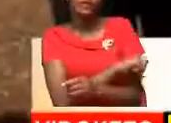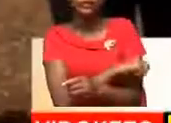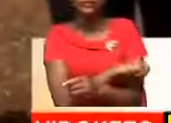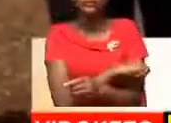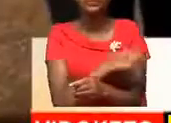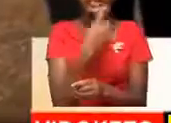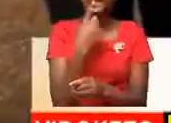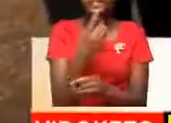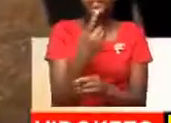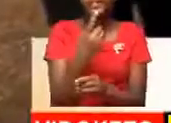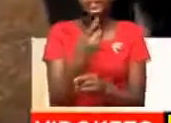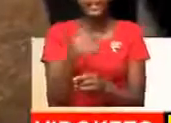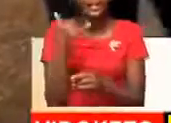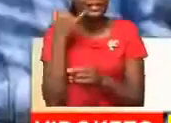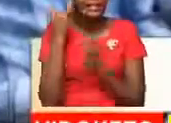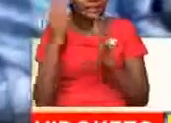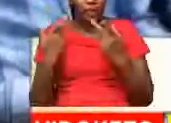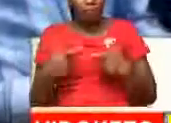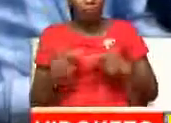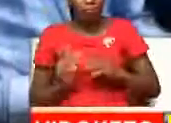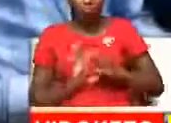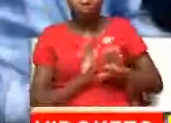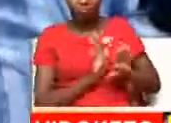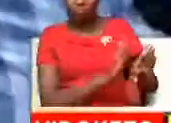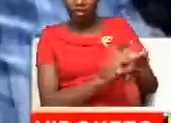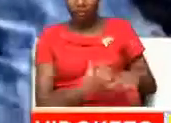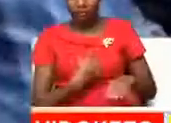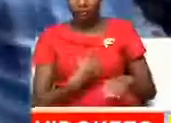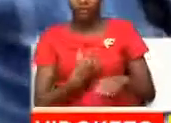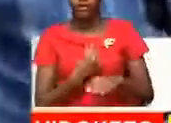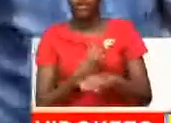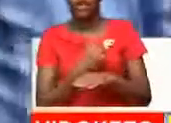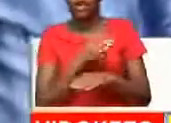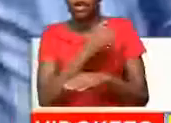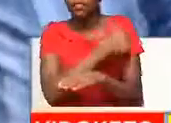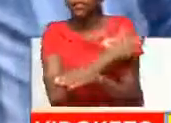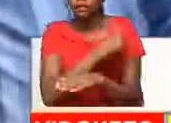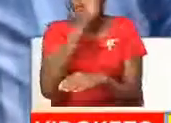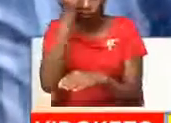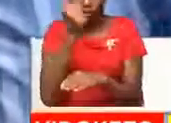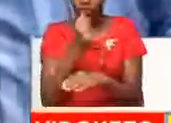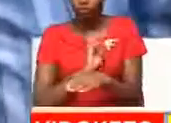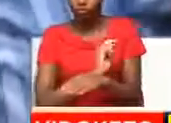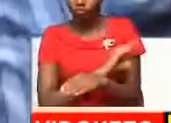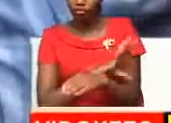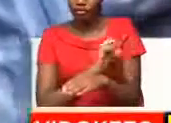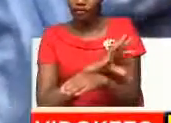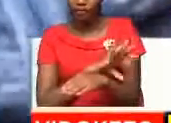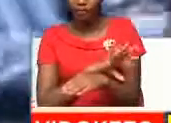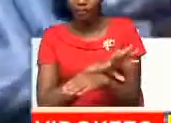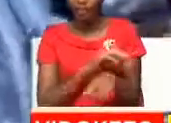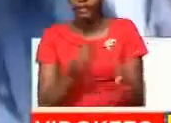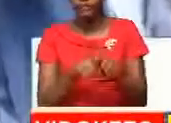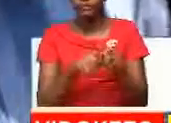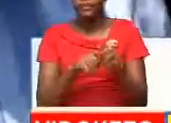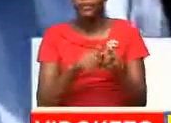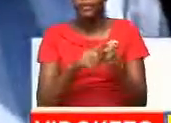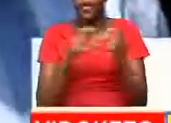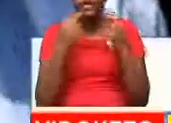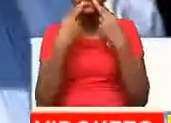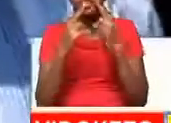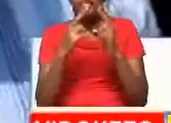Kisaka anasema wagonjwa wengi wameogopa kutembelea kituo hicho kupokea matibabu kufuatia kuripotiwa kwa wagonjwa wawili